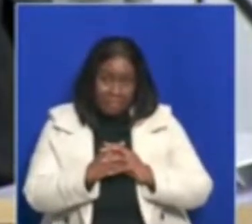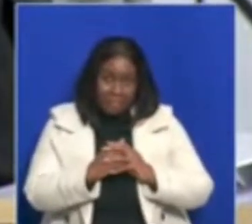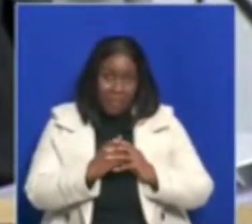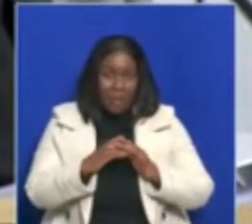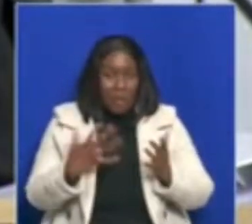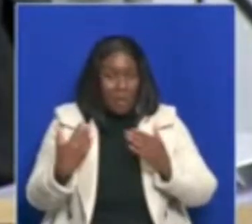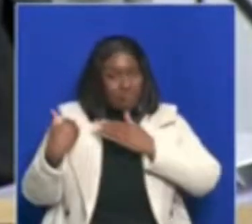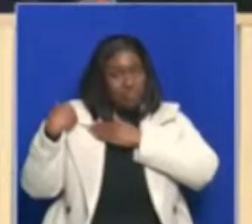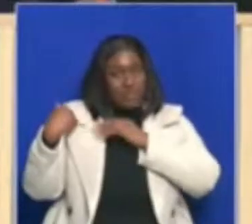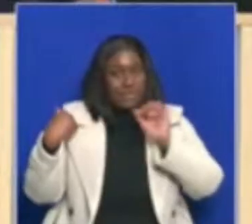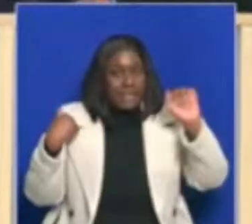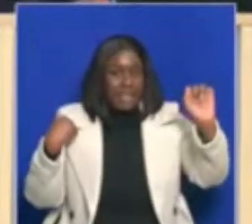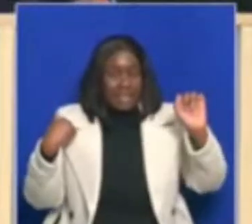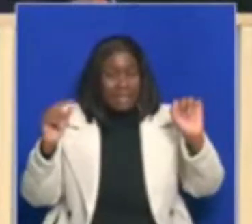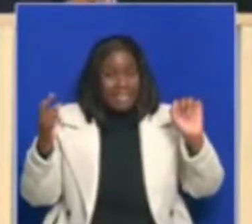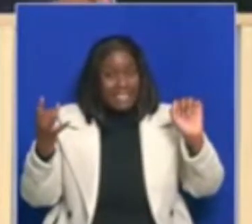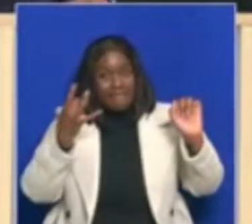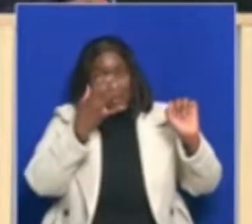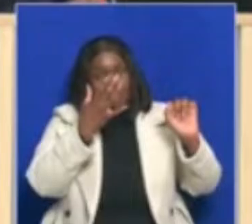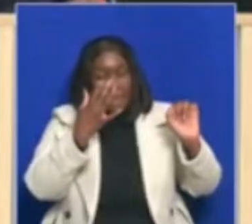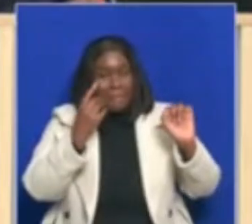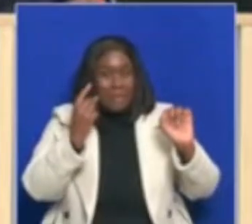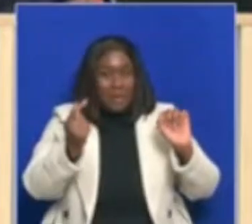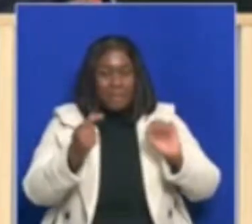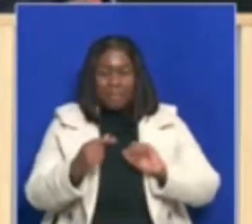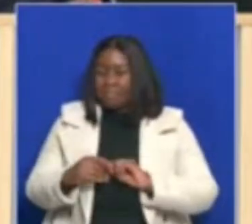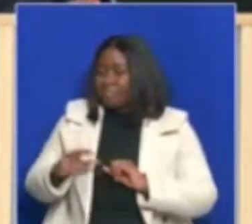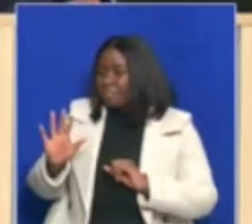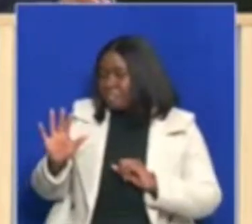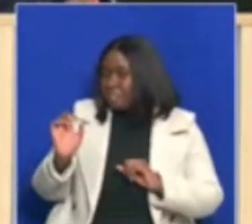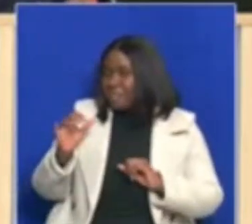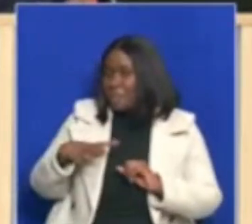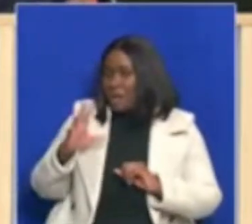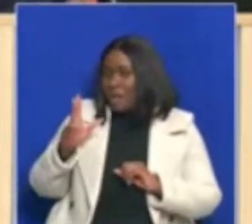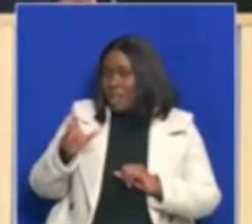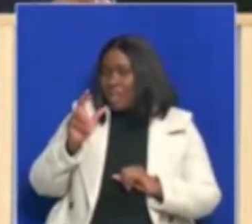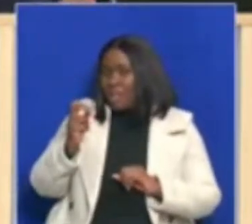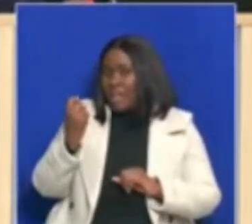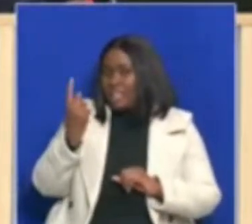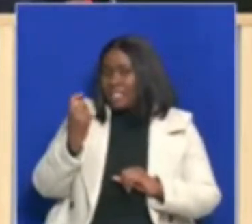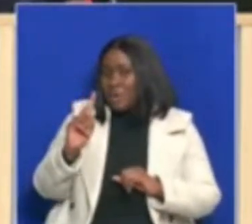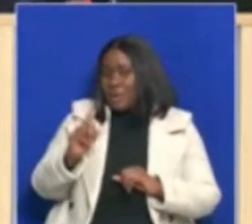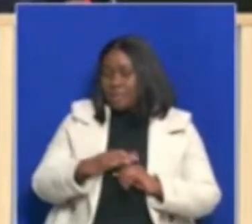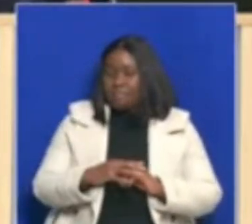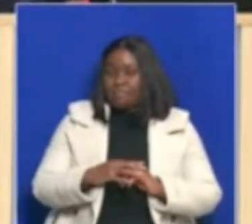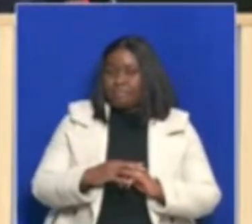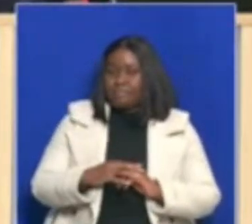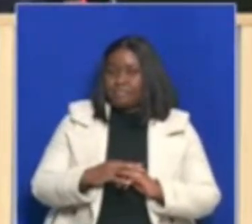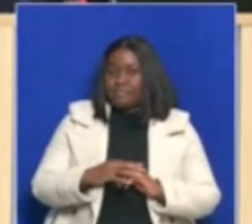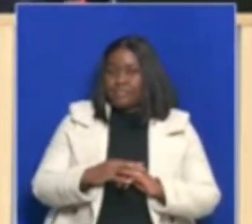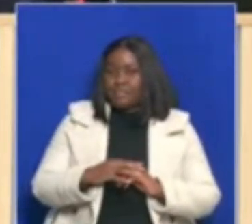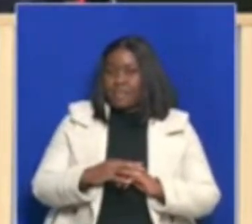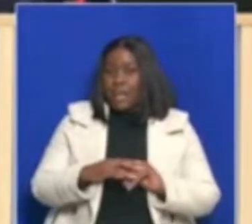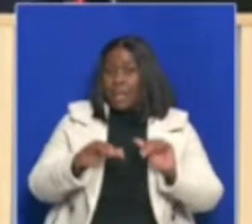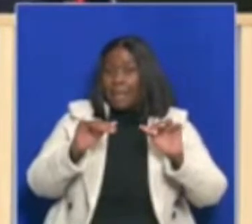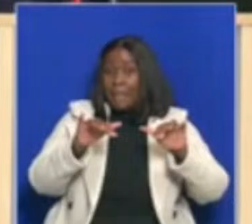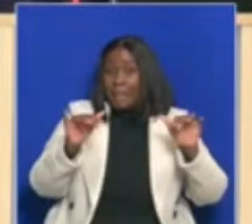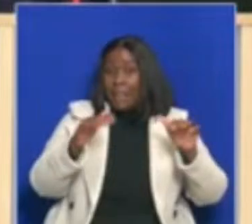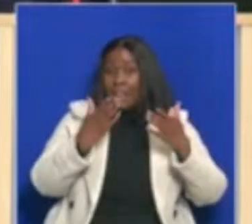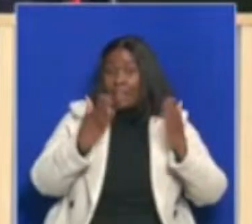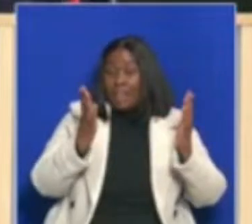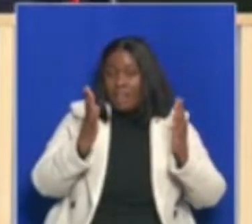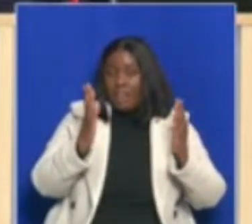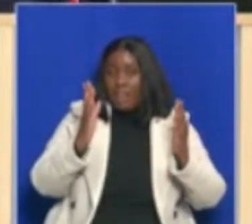Okay. What I'm trying to understand is whether the people that must make the call, that